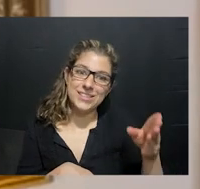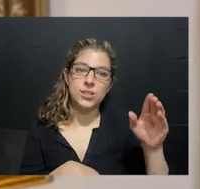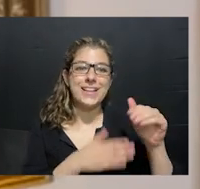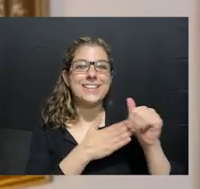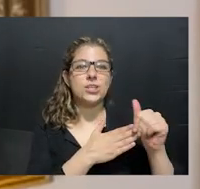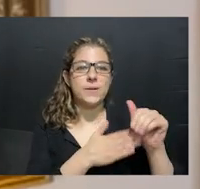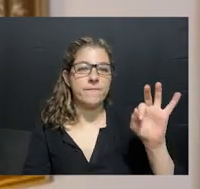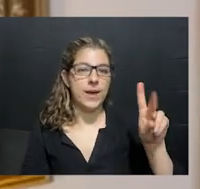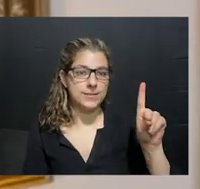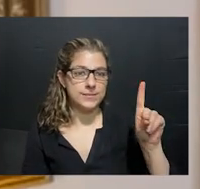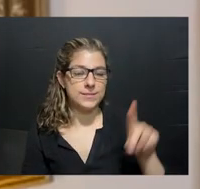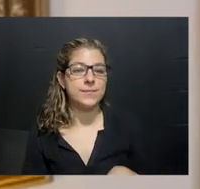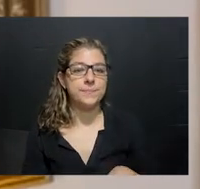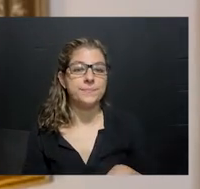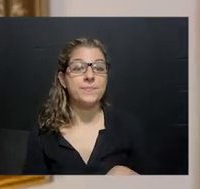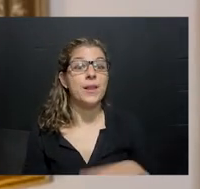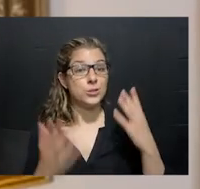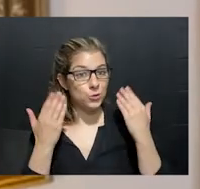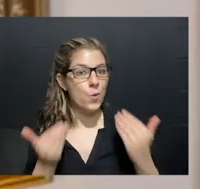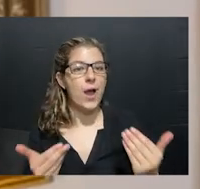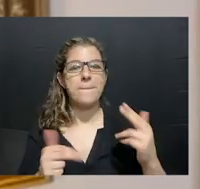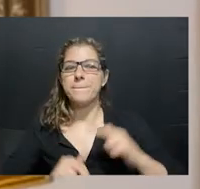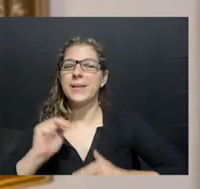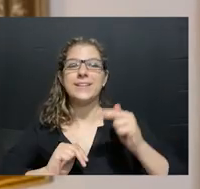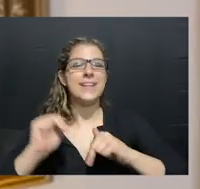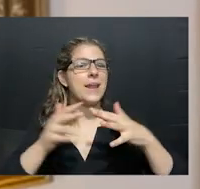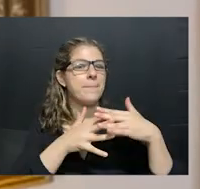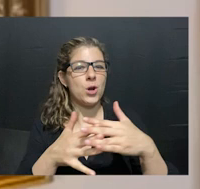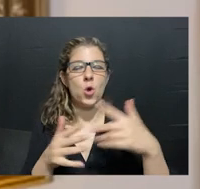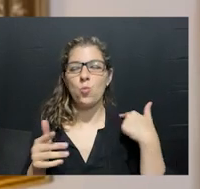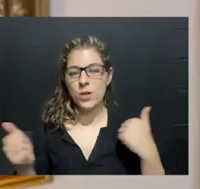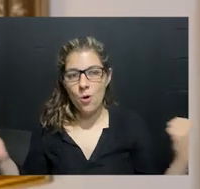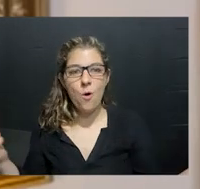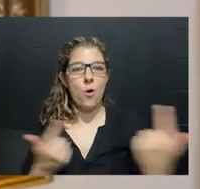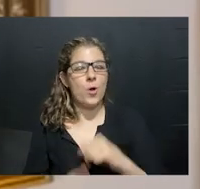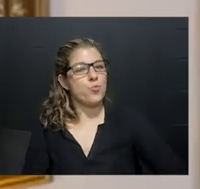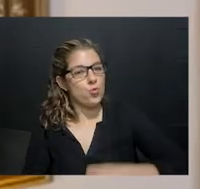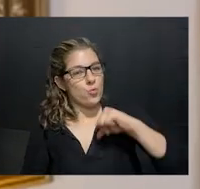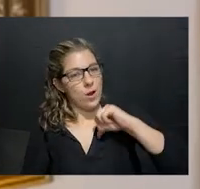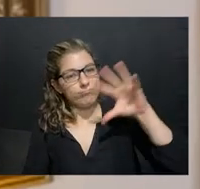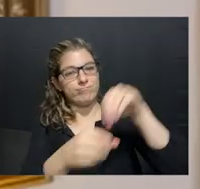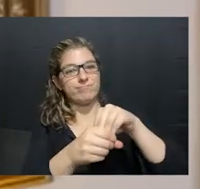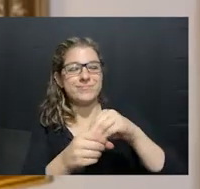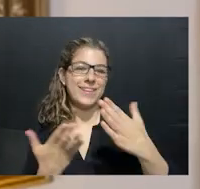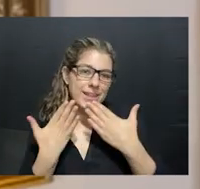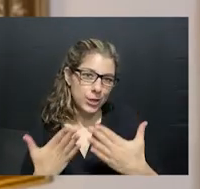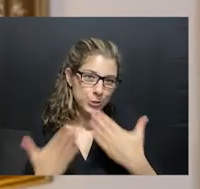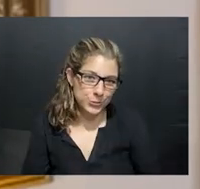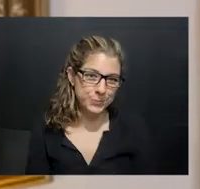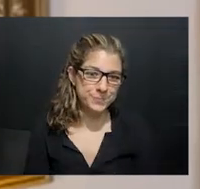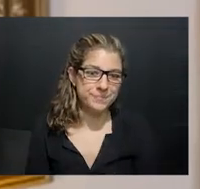www.americanprogress.org/leadership fund. Let's go out and build that America we can all be proud of. Thank you.